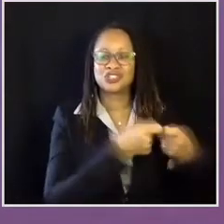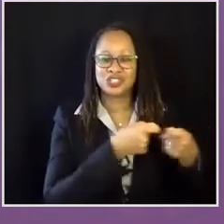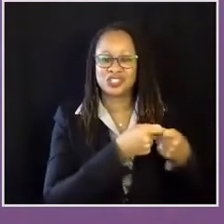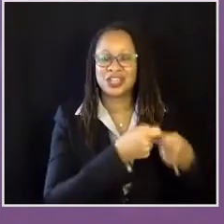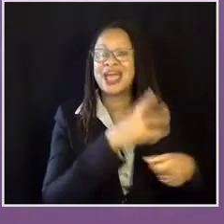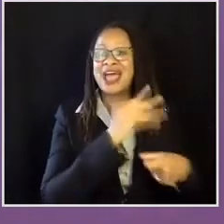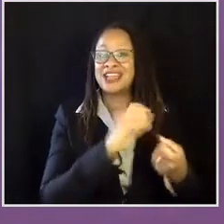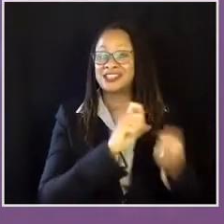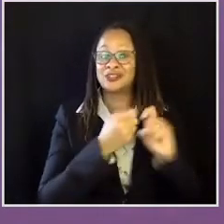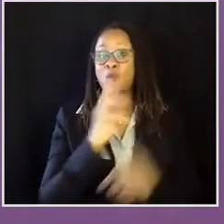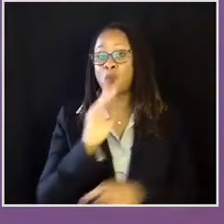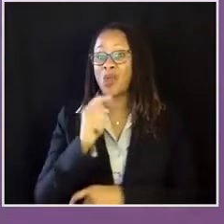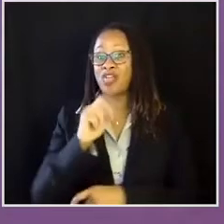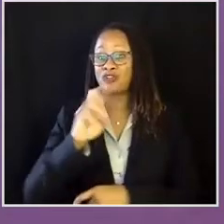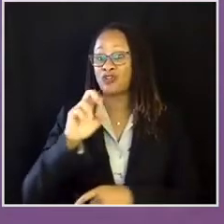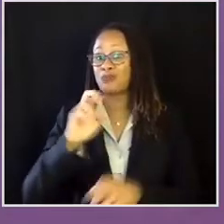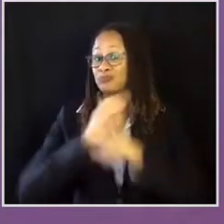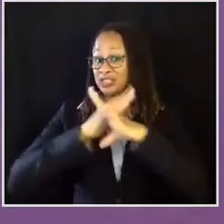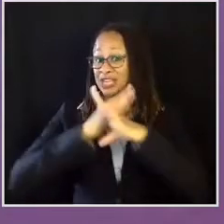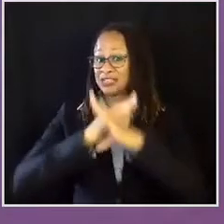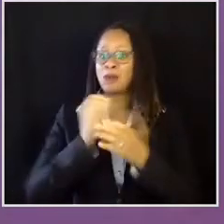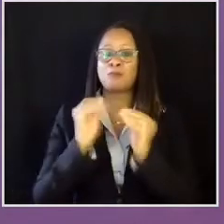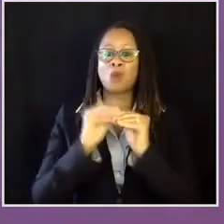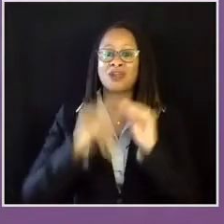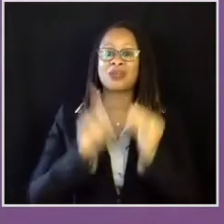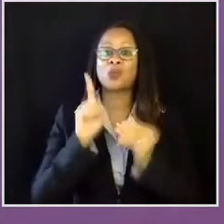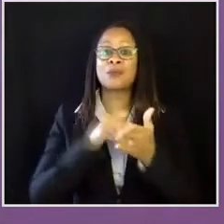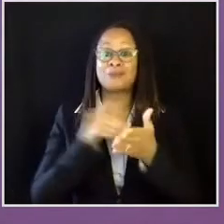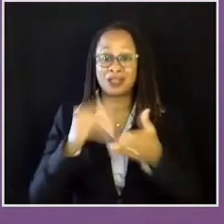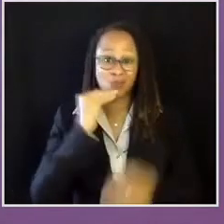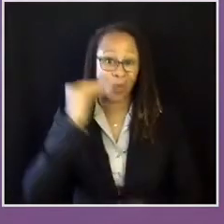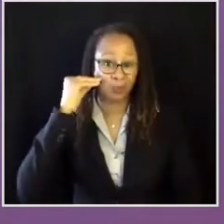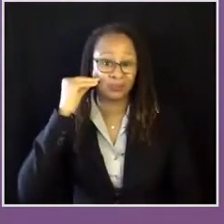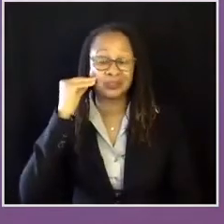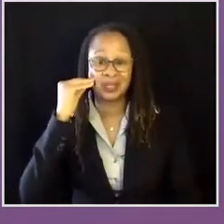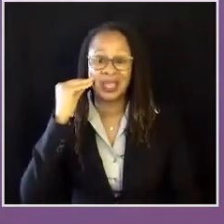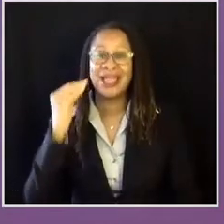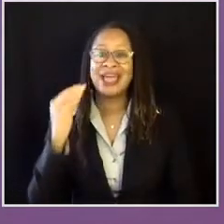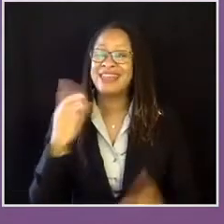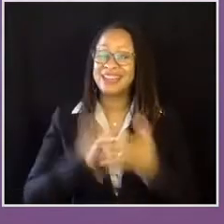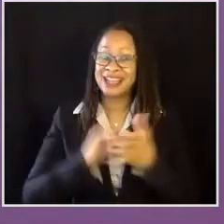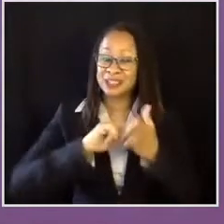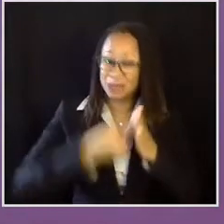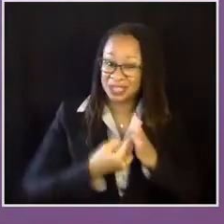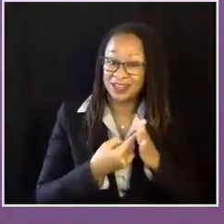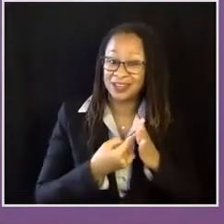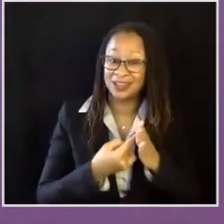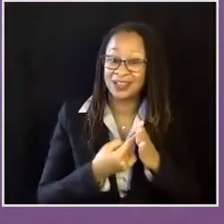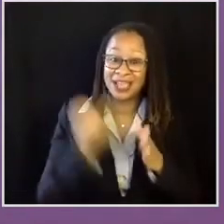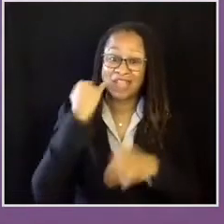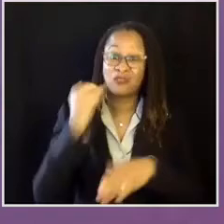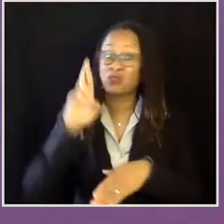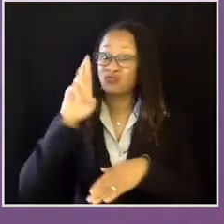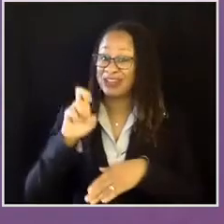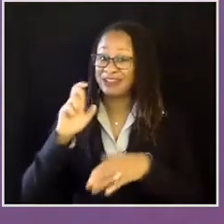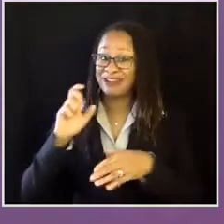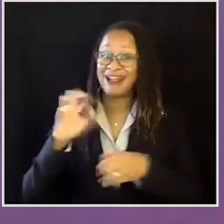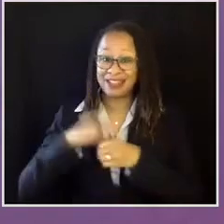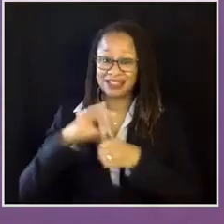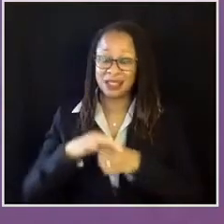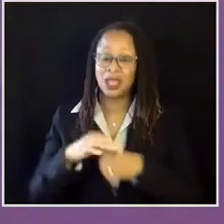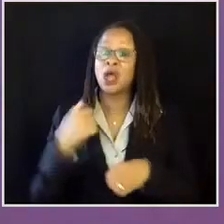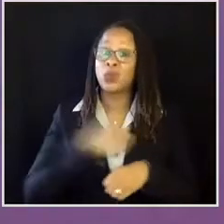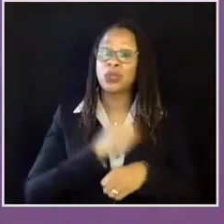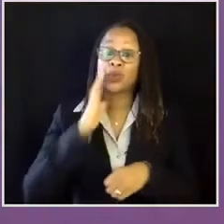homes. It's just the beginning if we get reelected. And we'll do it again, bigger and faster